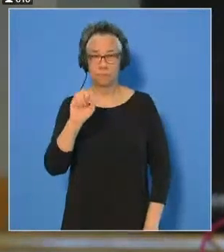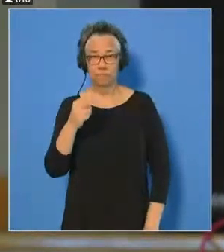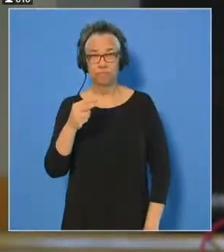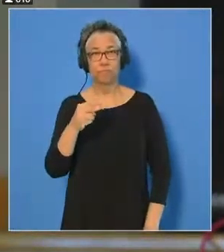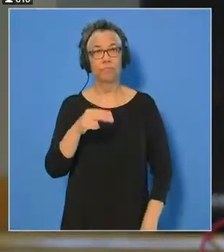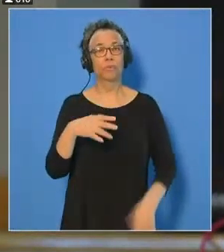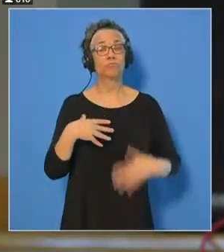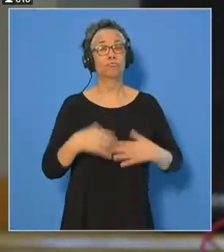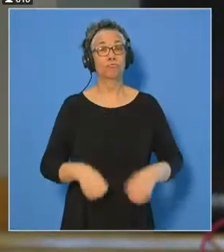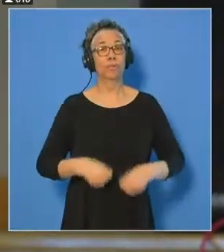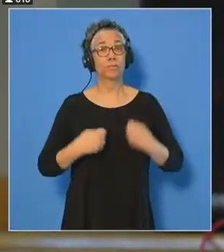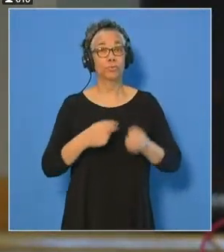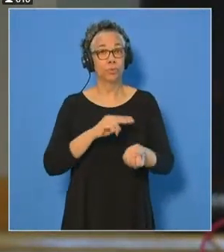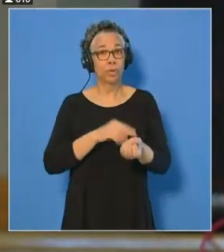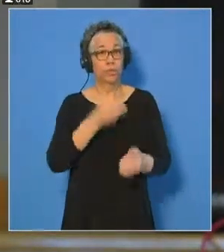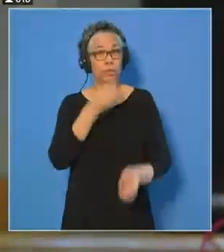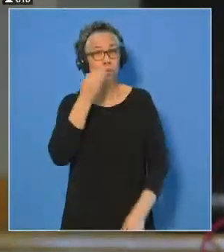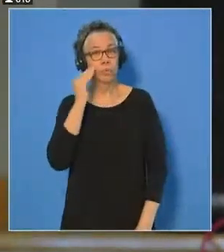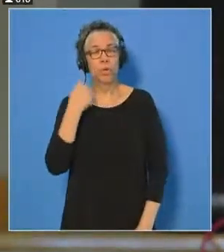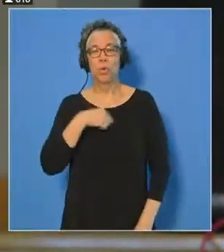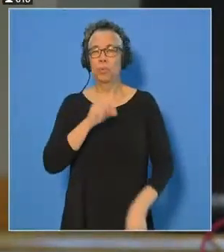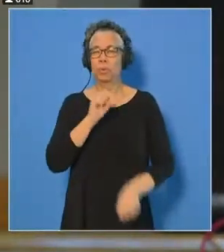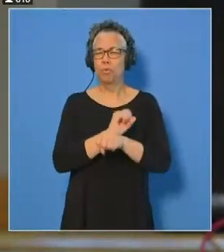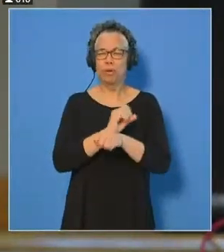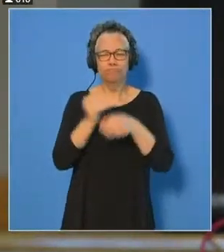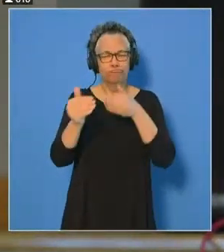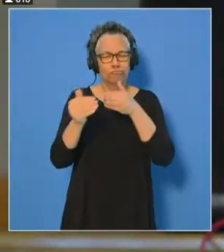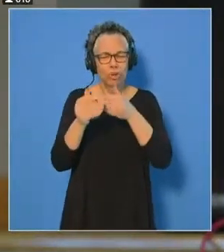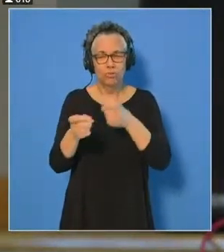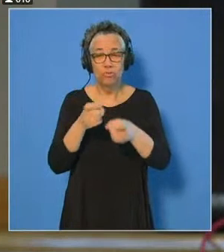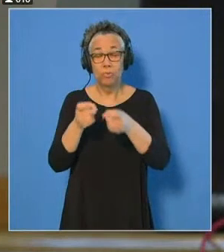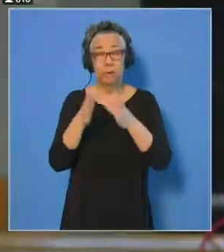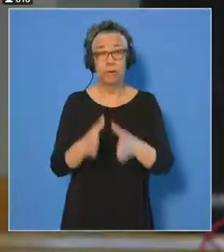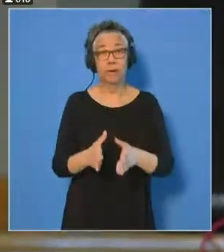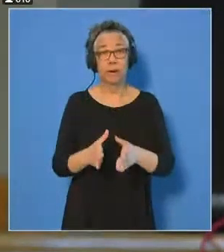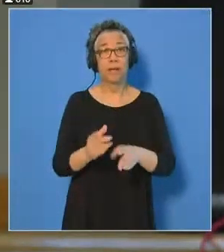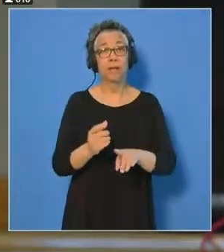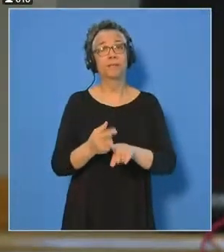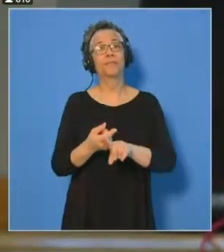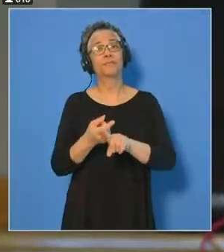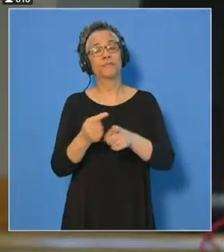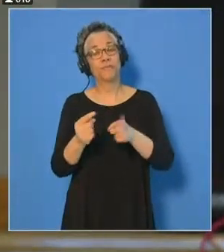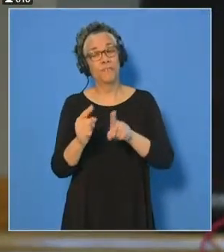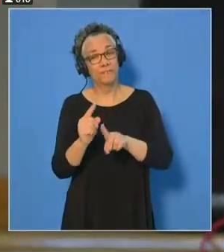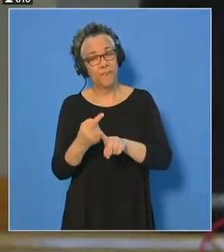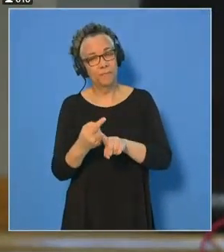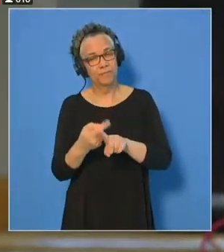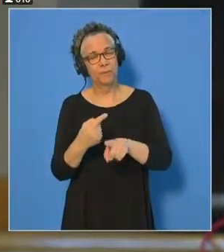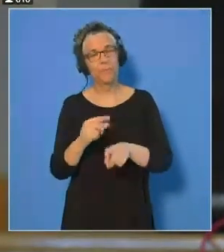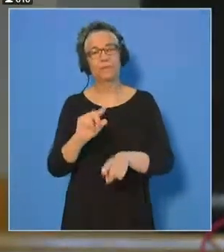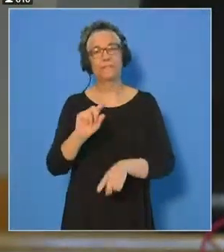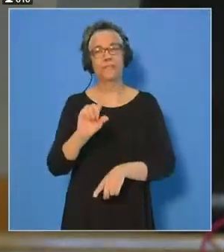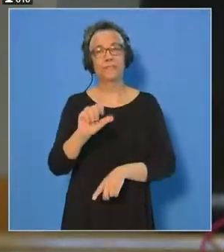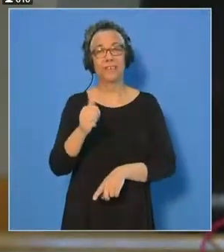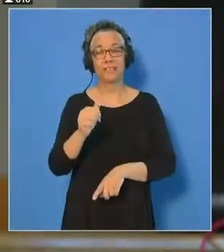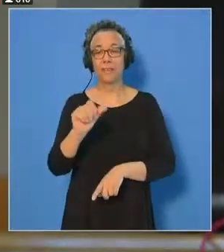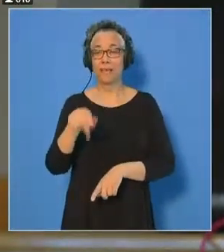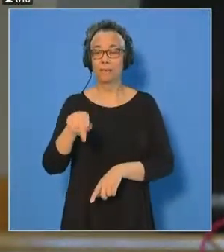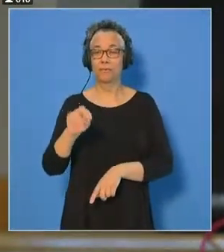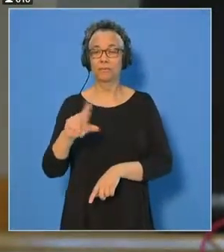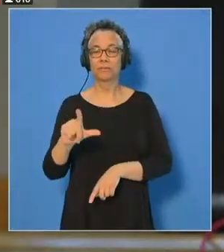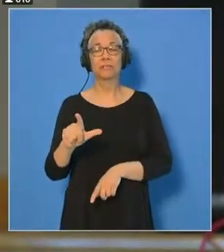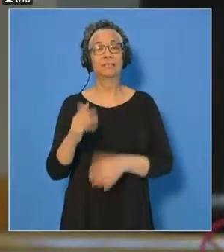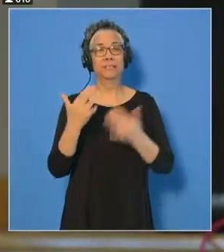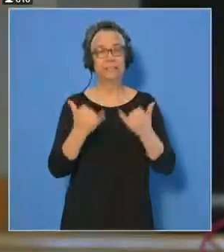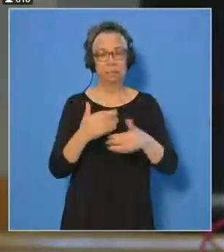have been working closely with the administrators since the first case was identified on the 10th of April and have now started the process to test all residents